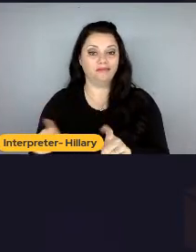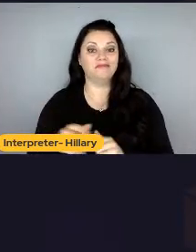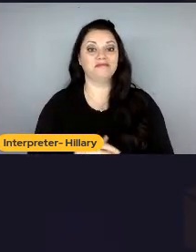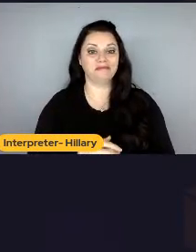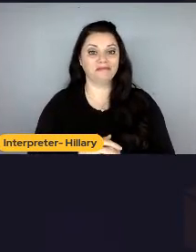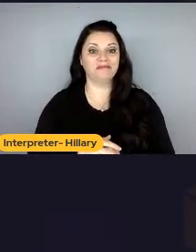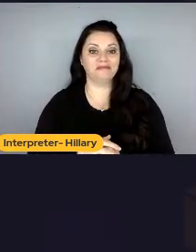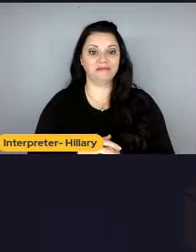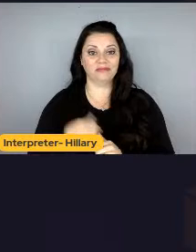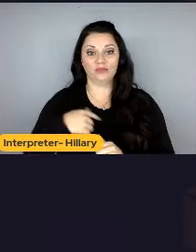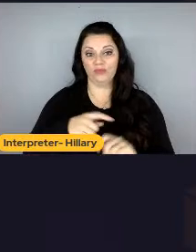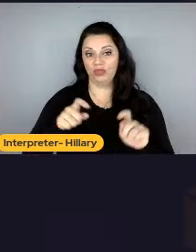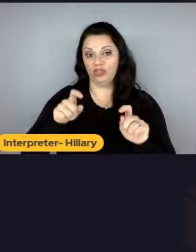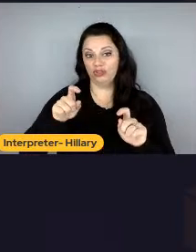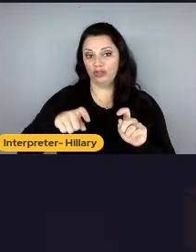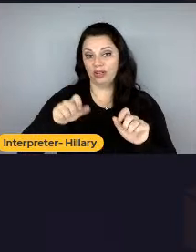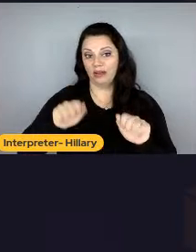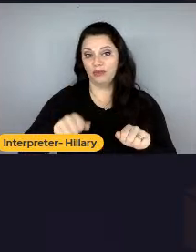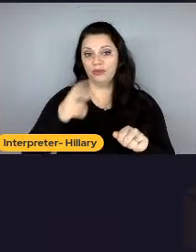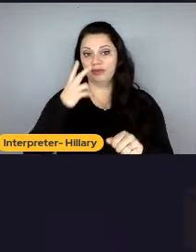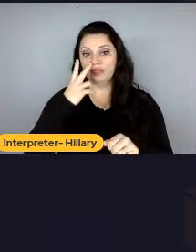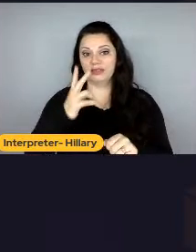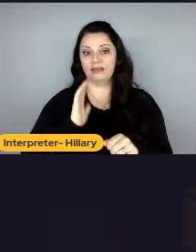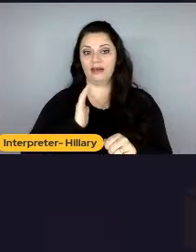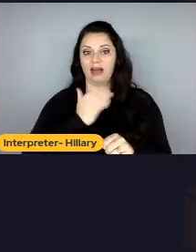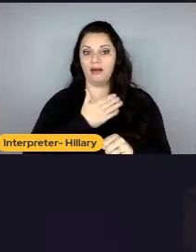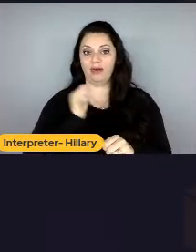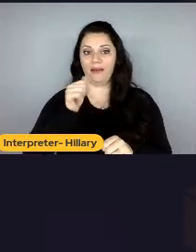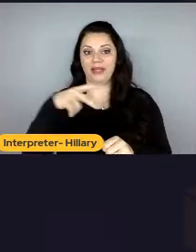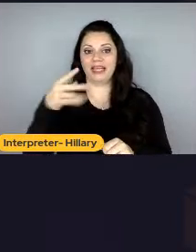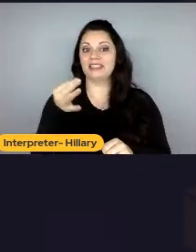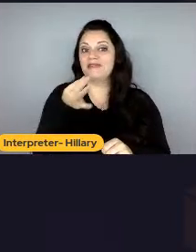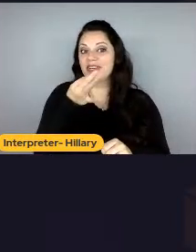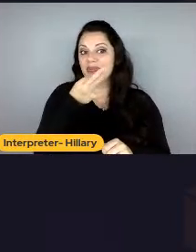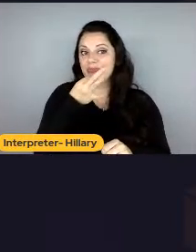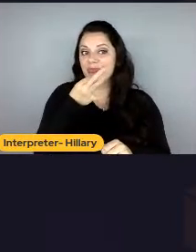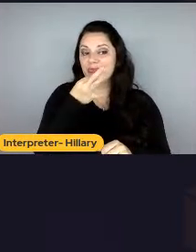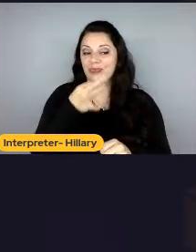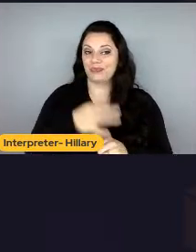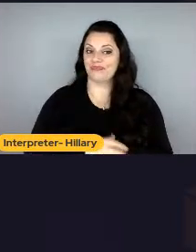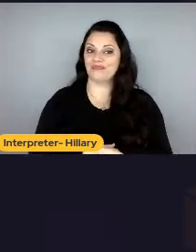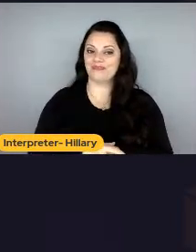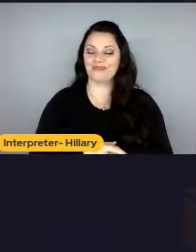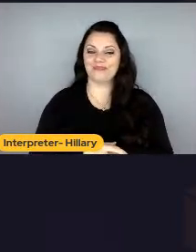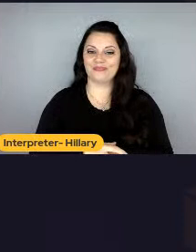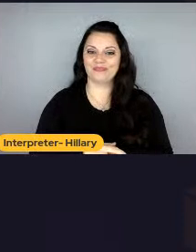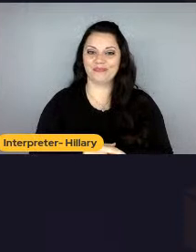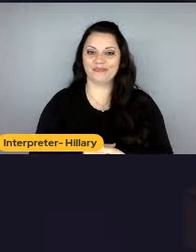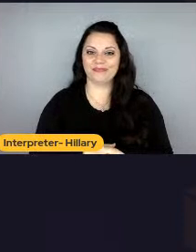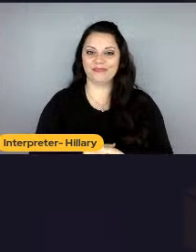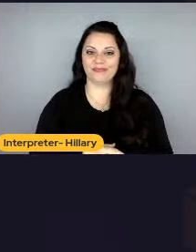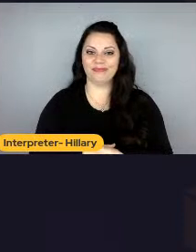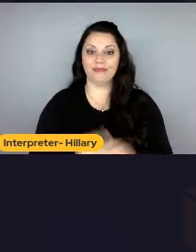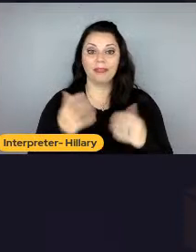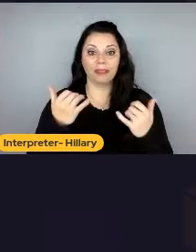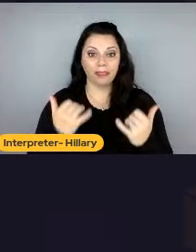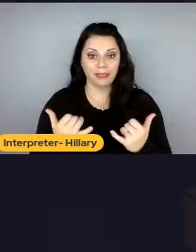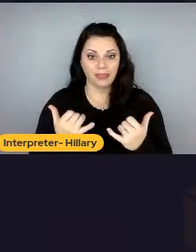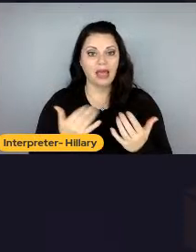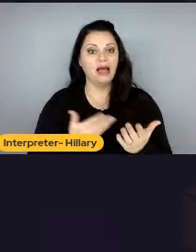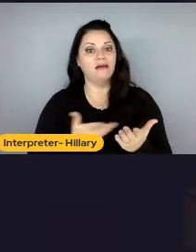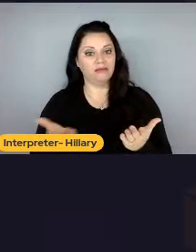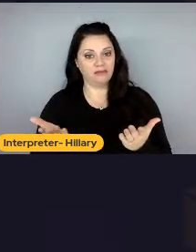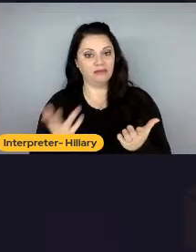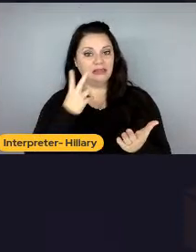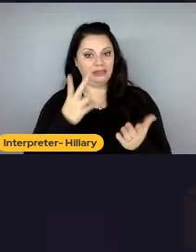And we should be able to see our application very soon. So now we can see that it has